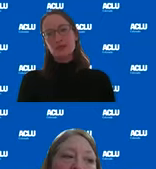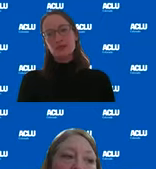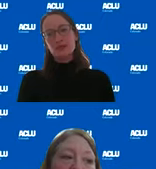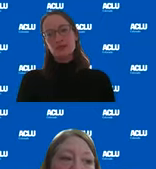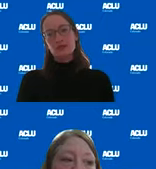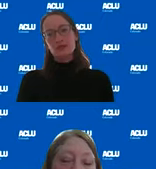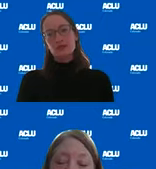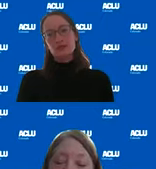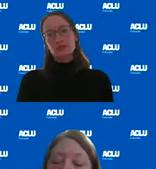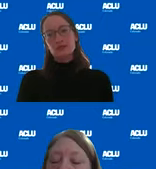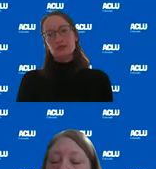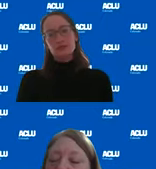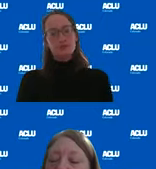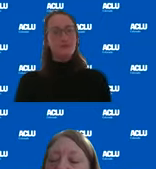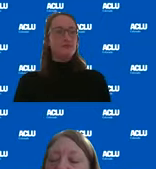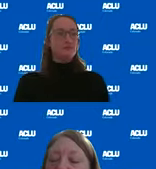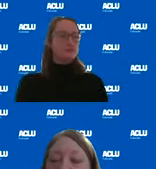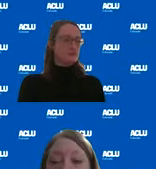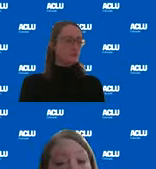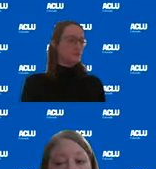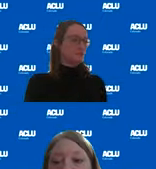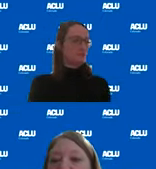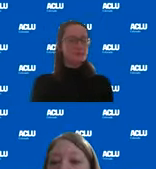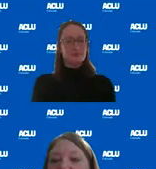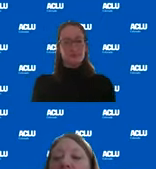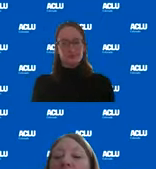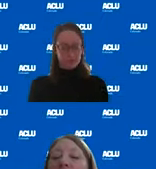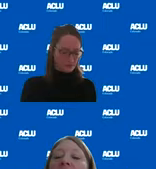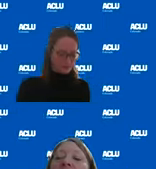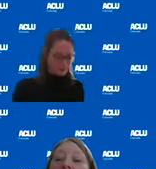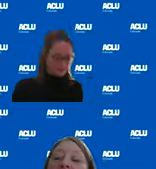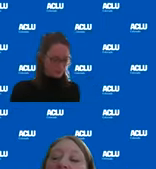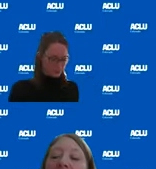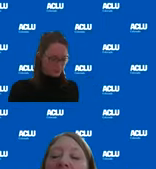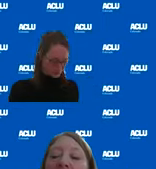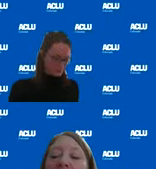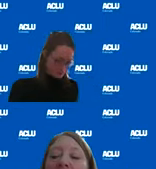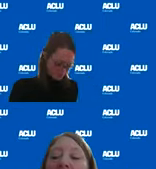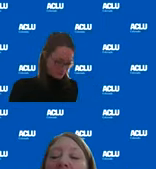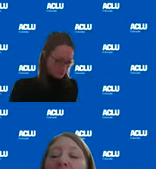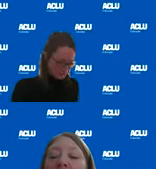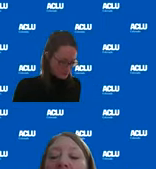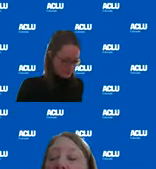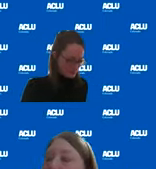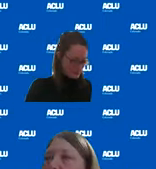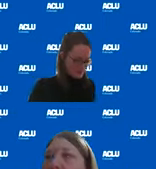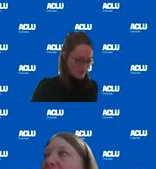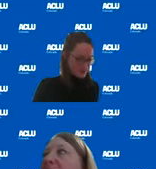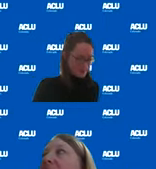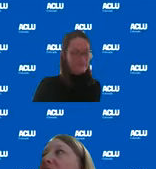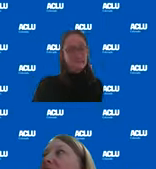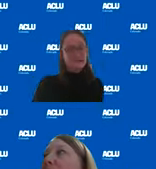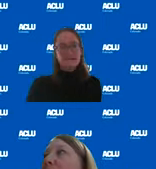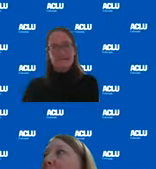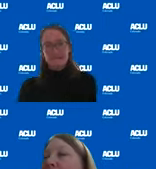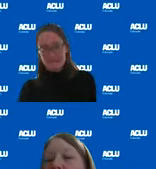can't wait for it, because I know that that has been affected like everything else by COVID. So I am